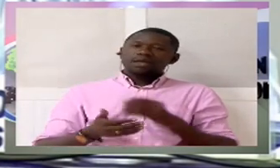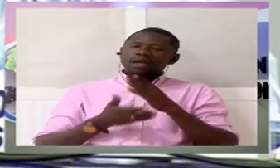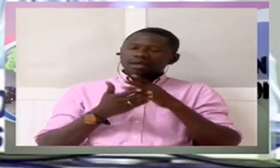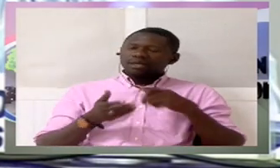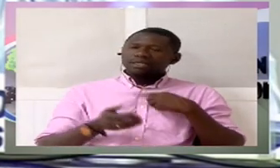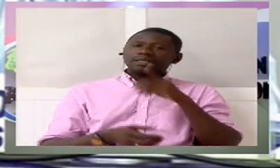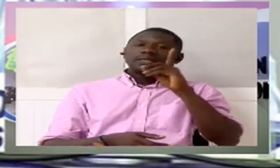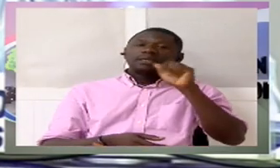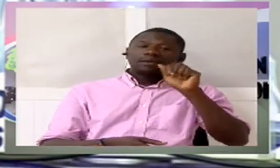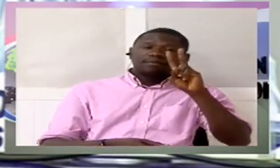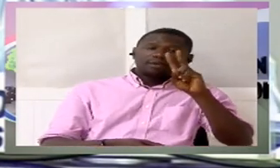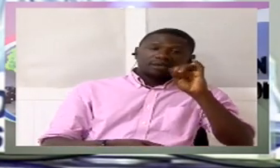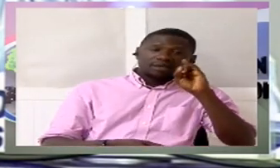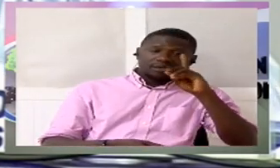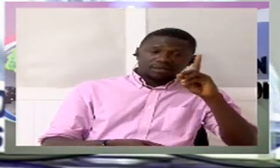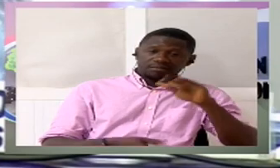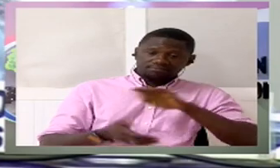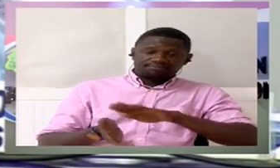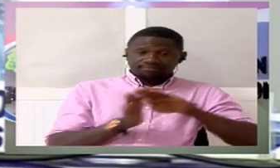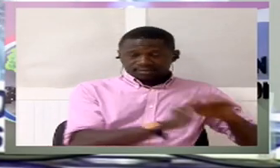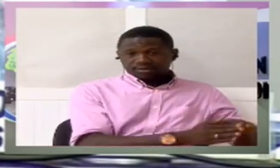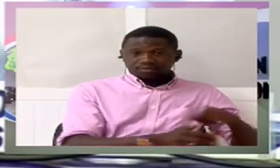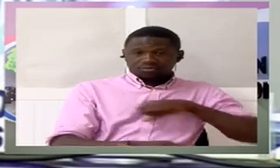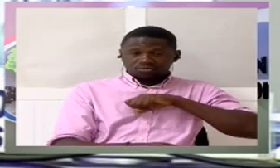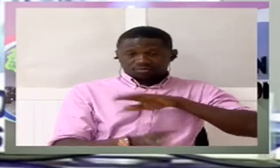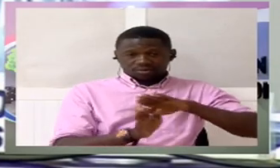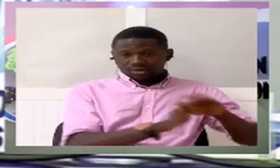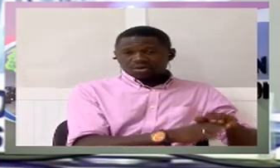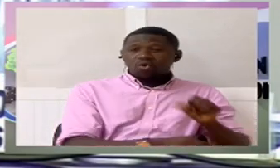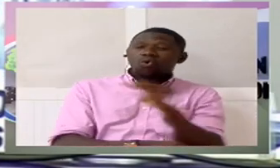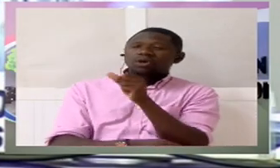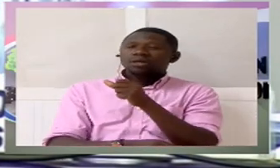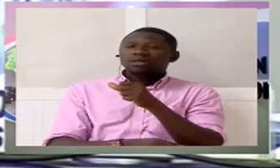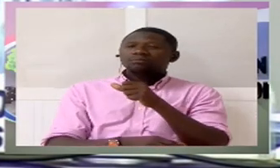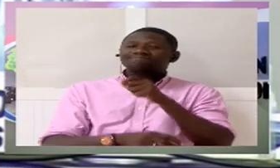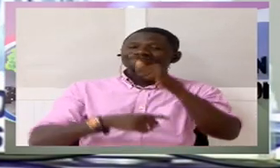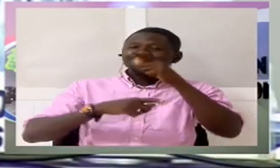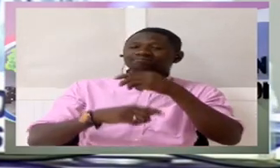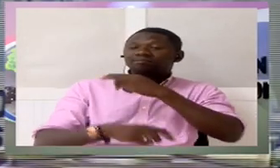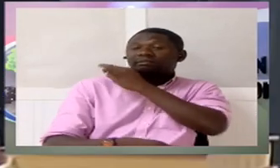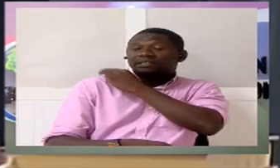David Koli fango kola. Prison dukula nyaton kulu. Alege nene ka juma nyolle dukuje.